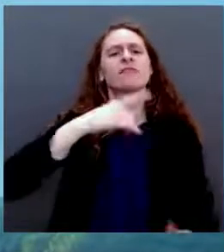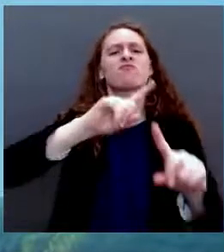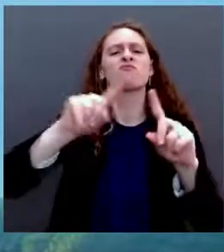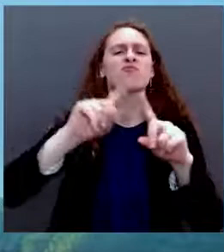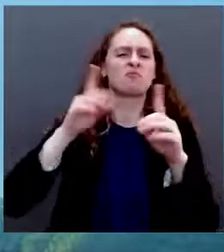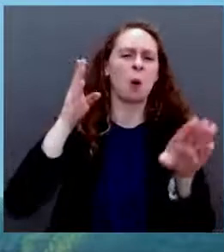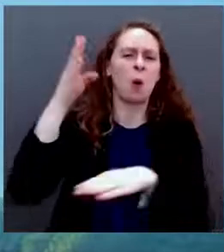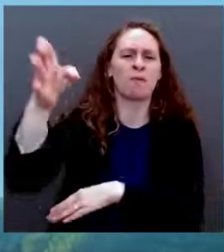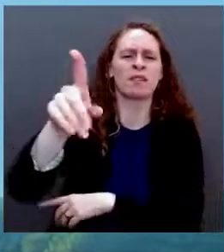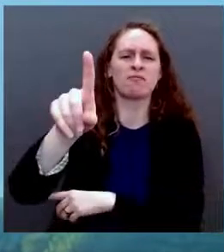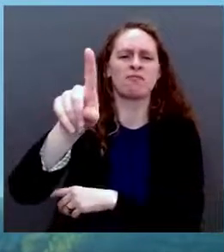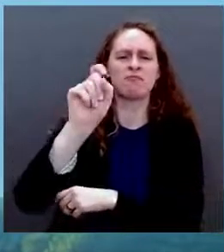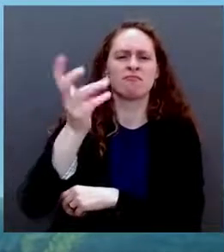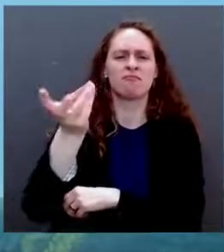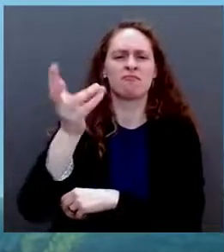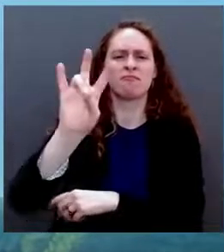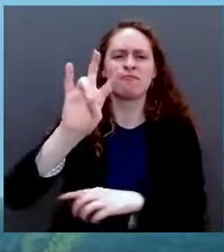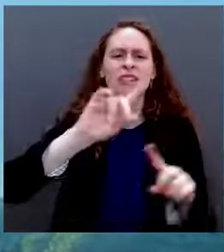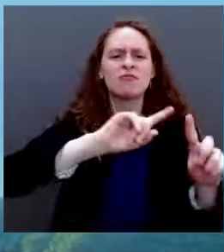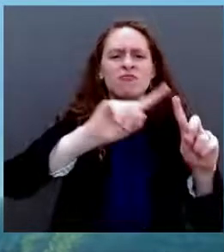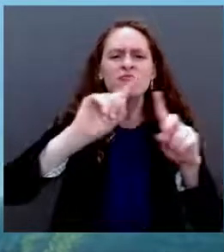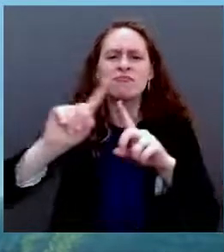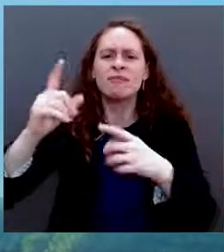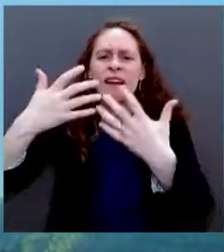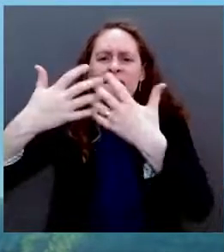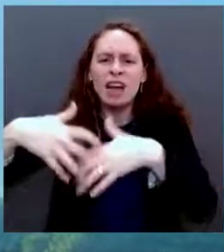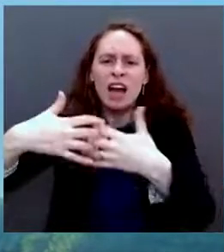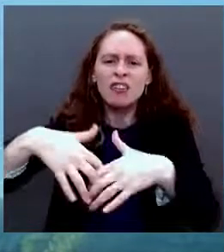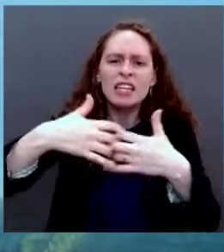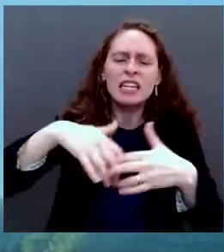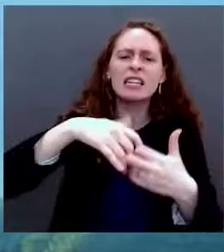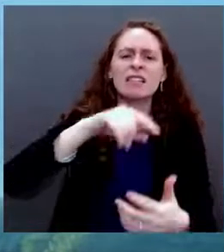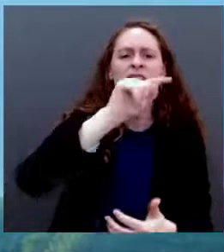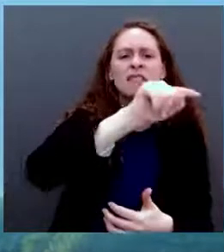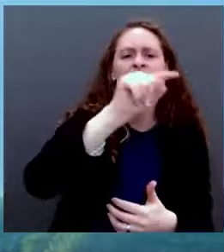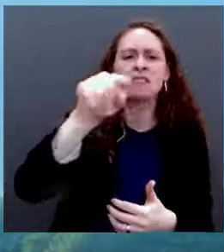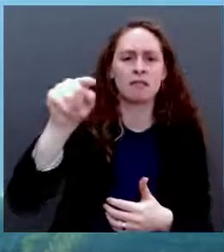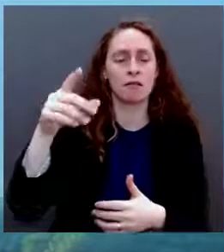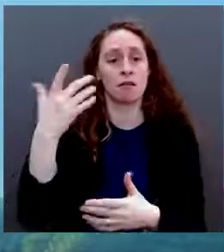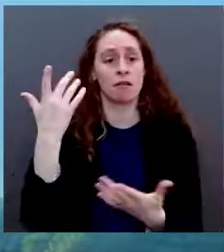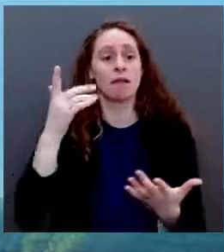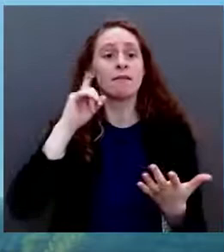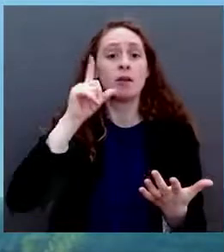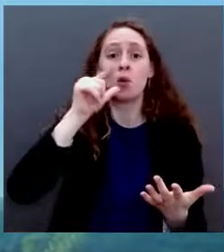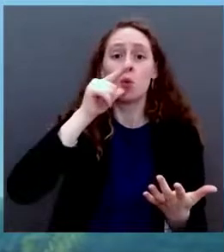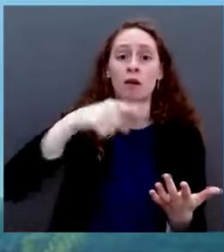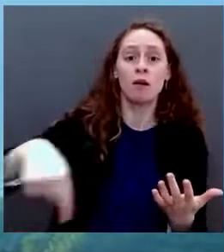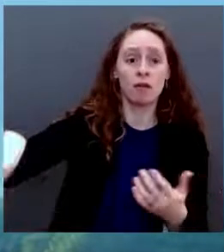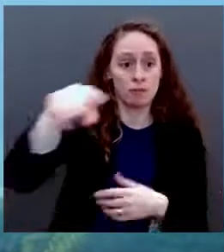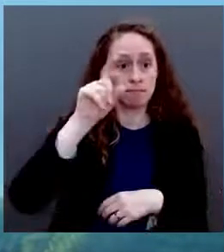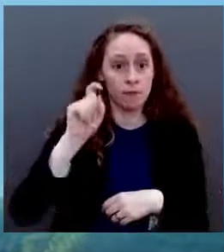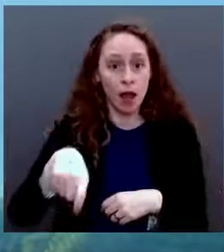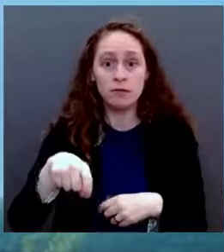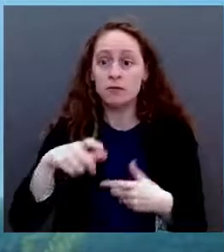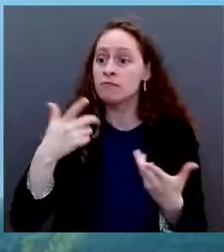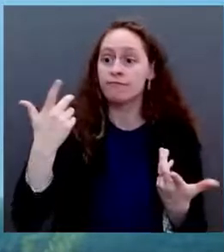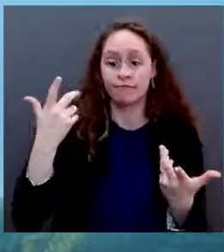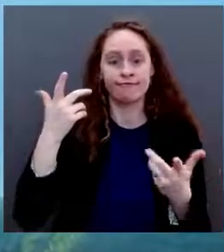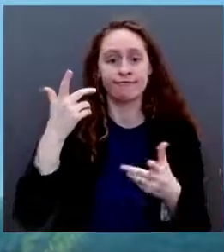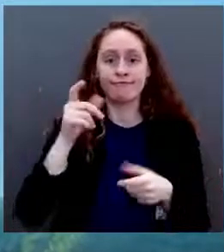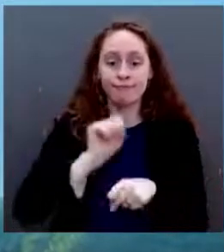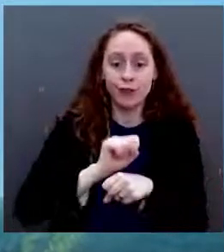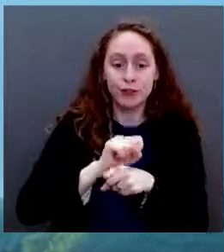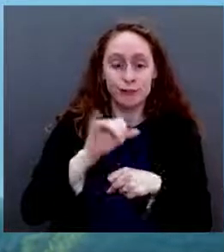in interstate commerce. This is going to expand market opportunity and income opportunities for these processors. $100 million